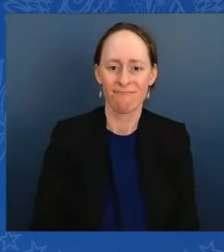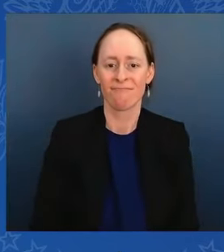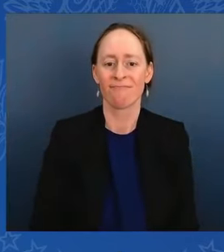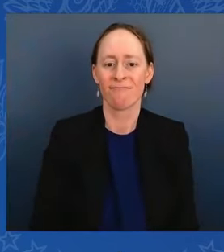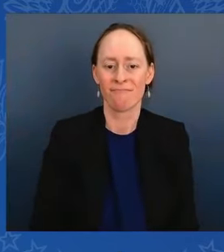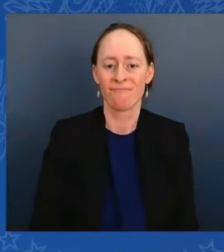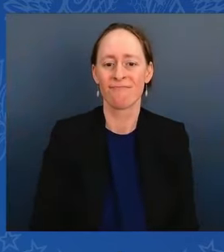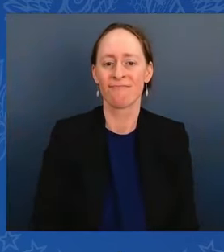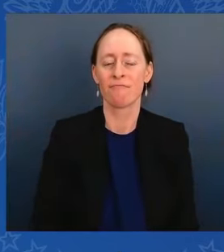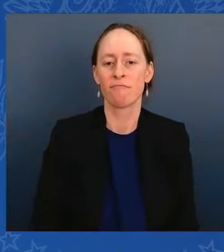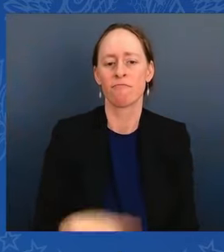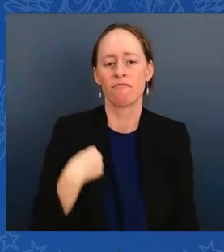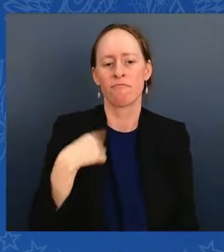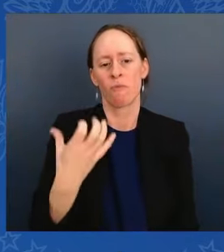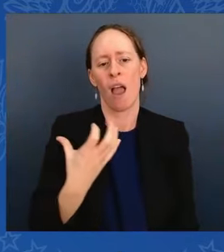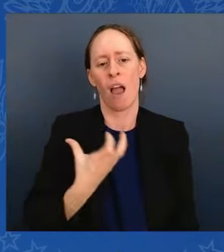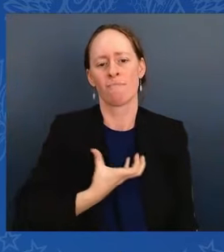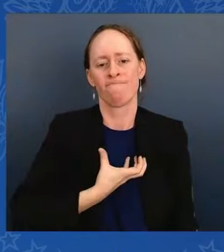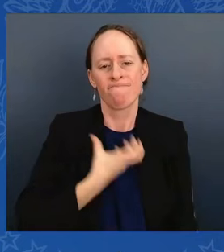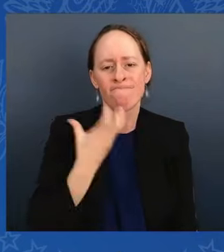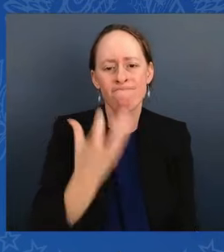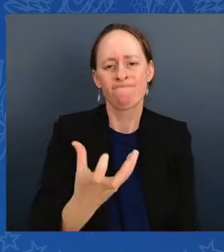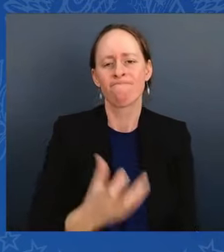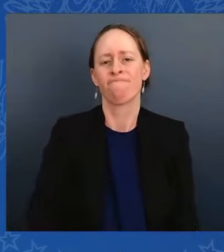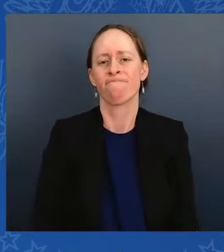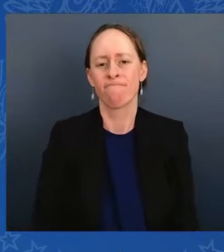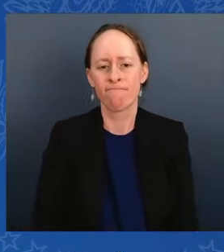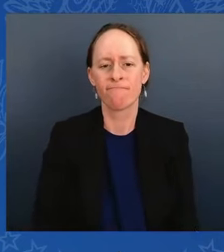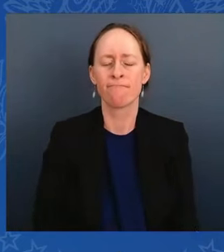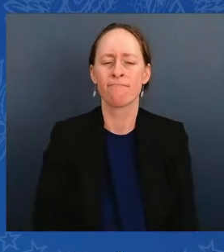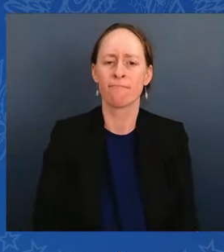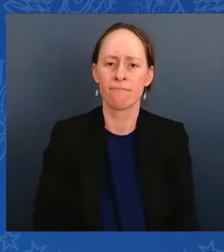And my heart is for this to work.